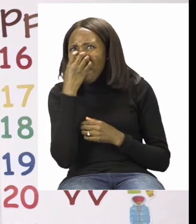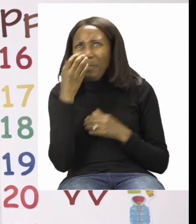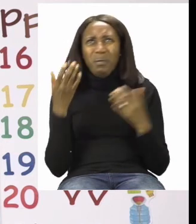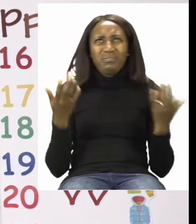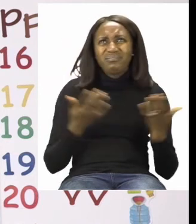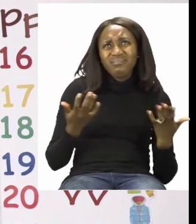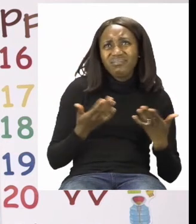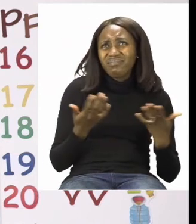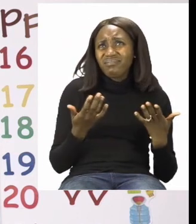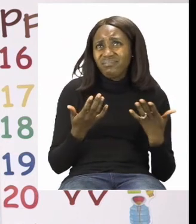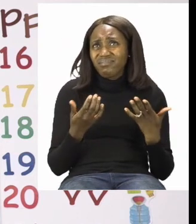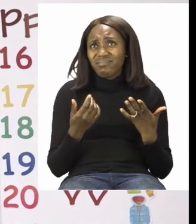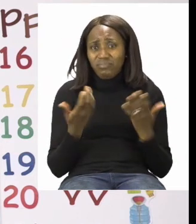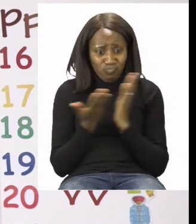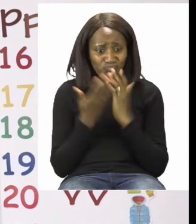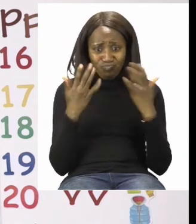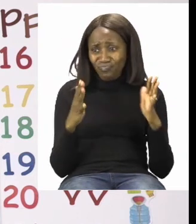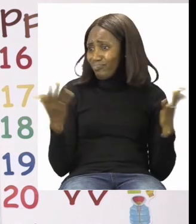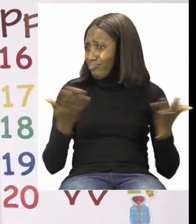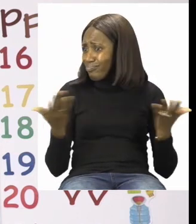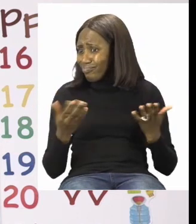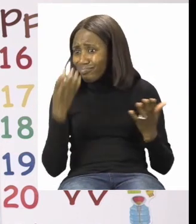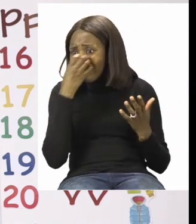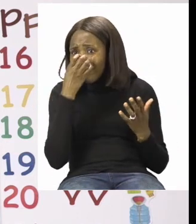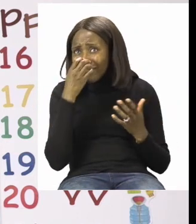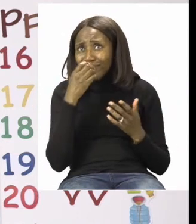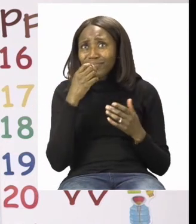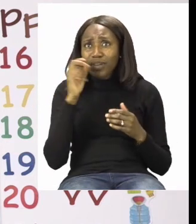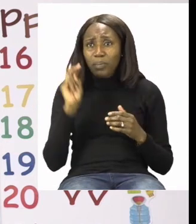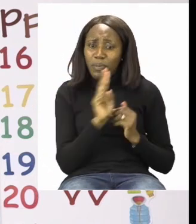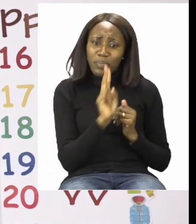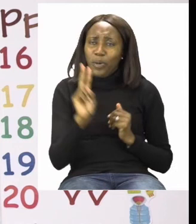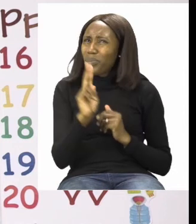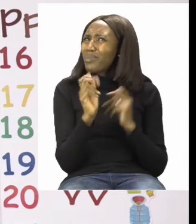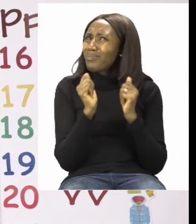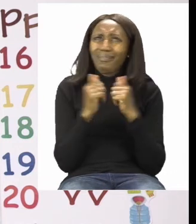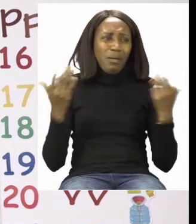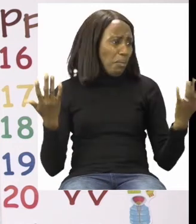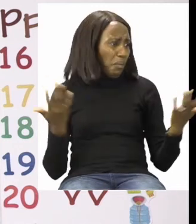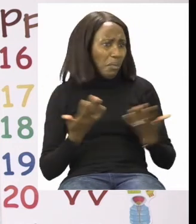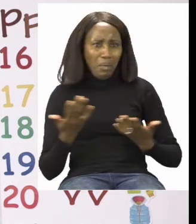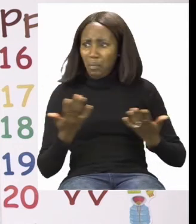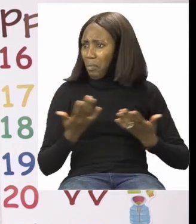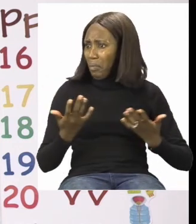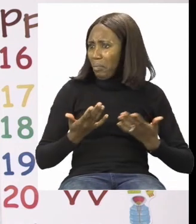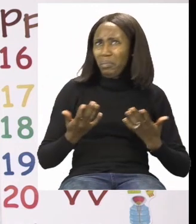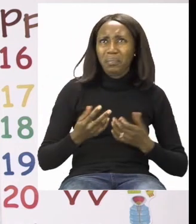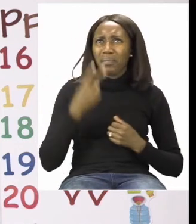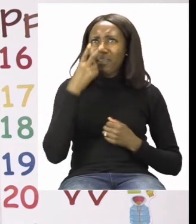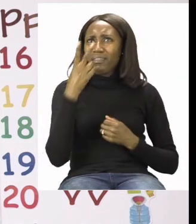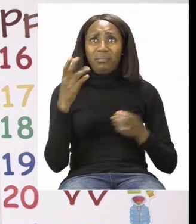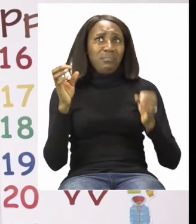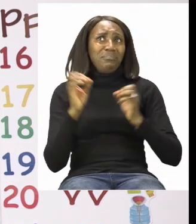come after school. He said we're going to take a nice walk to the park, but I haven't seen him the whole